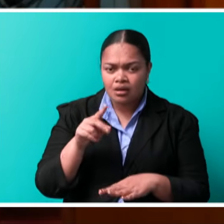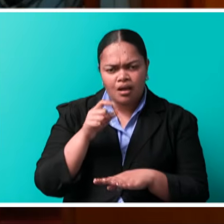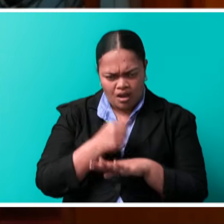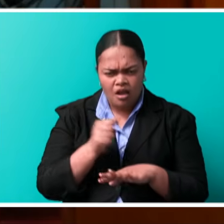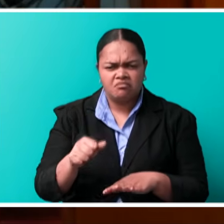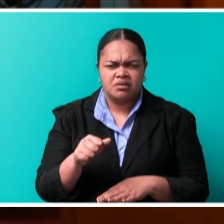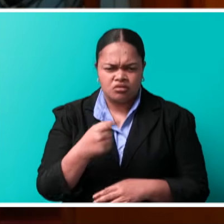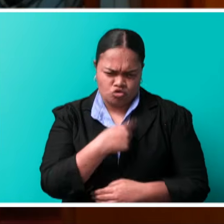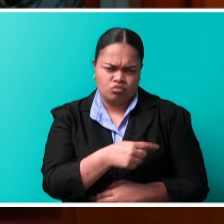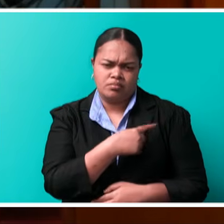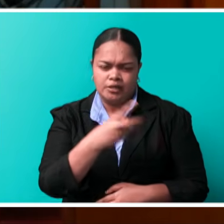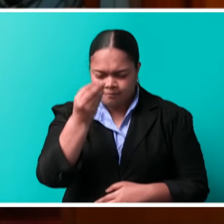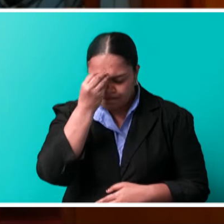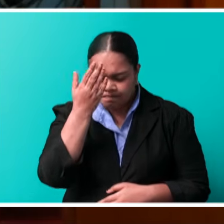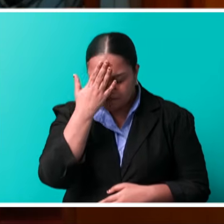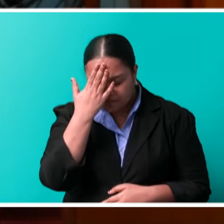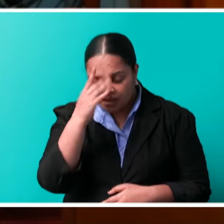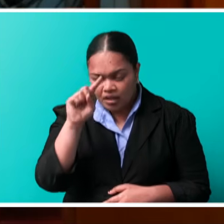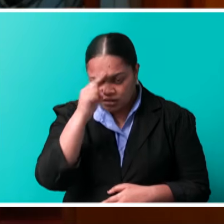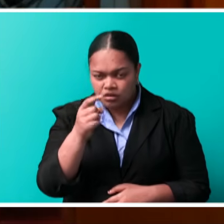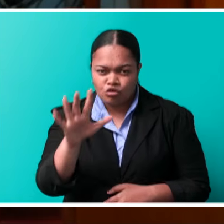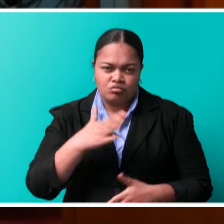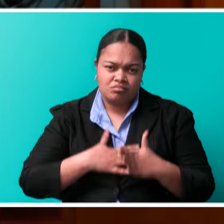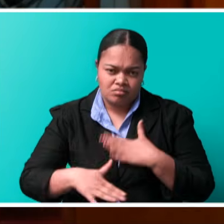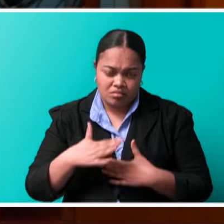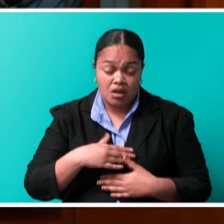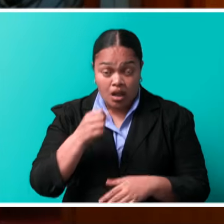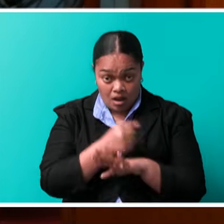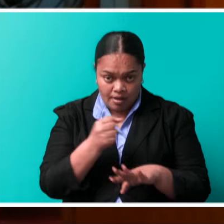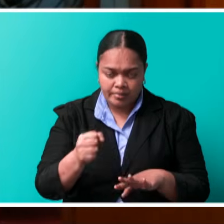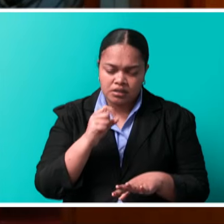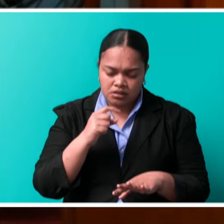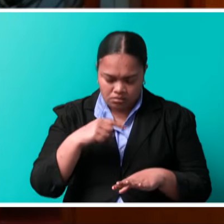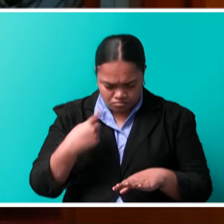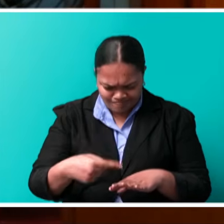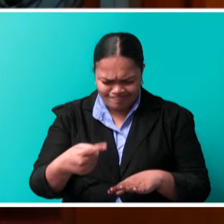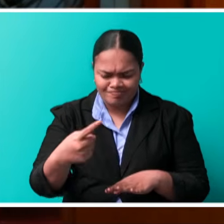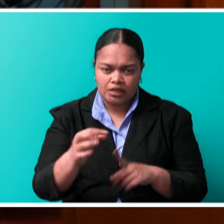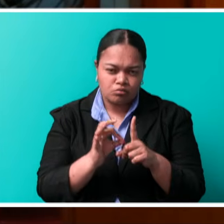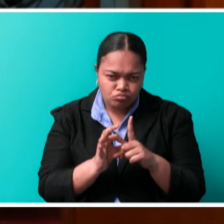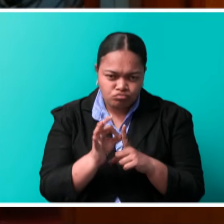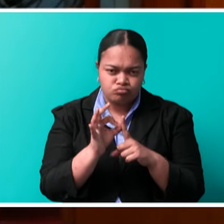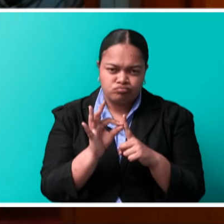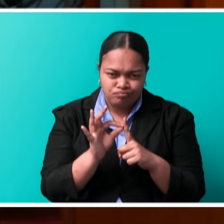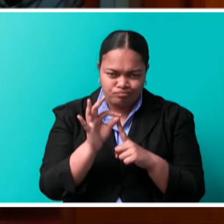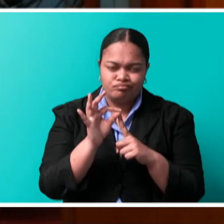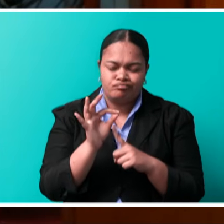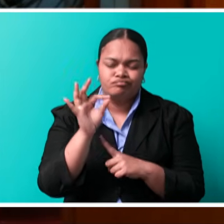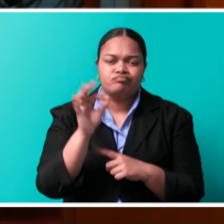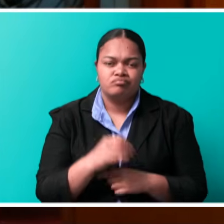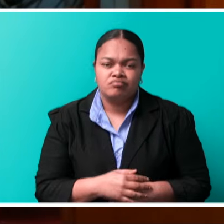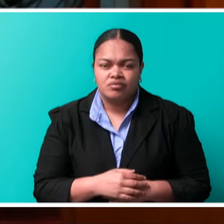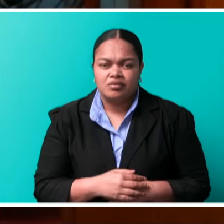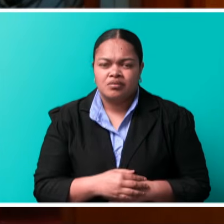support measures alone. Sustainable improvements in living standards must come from a